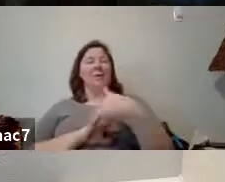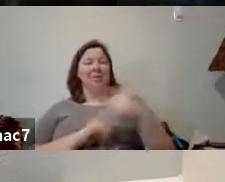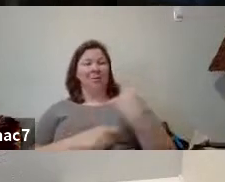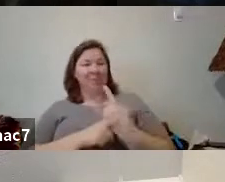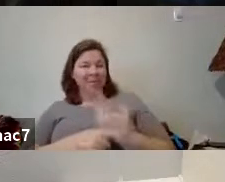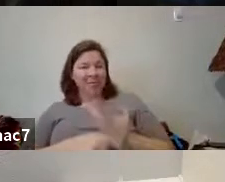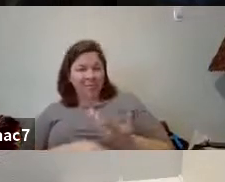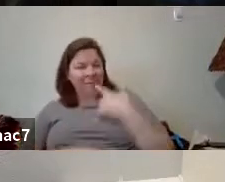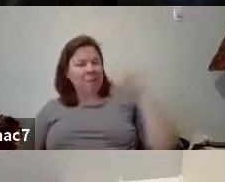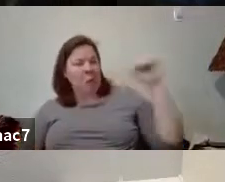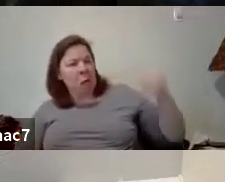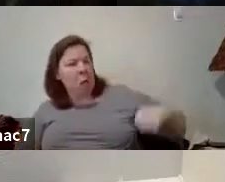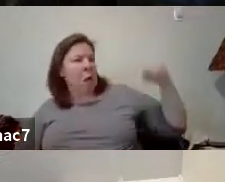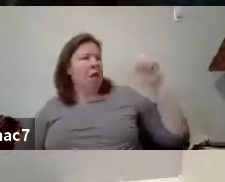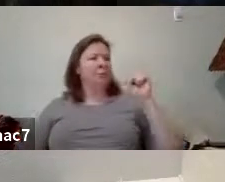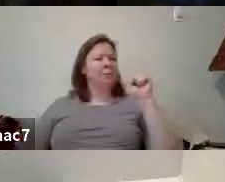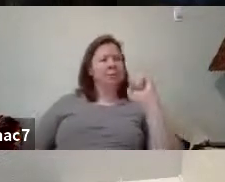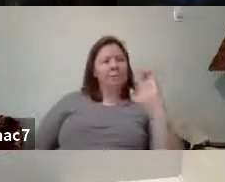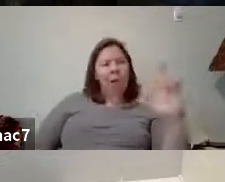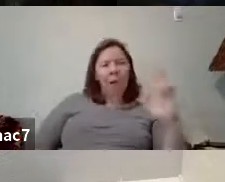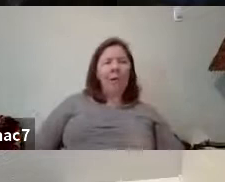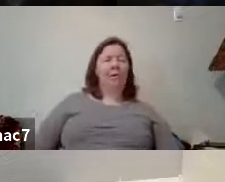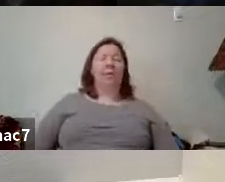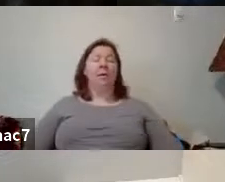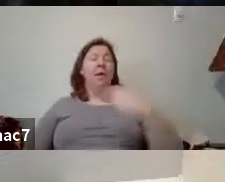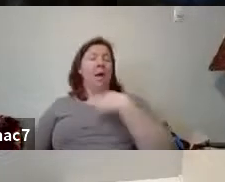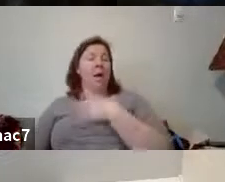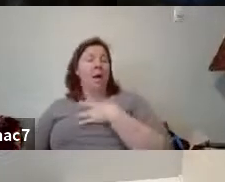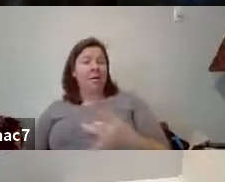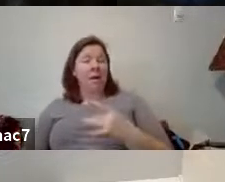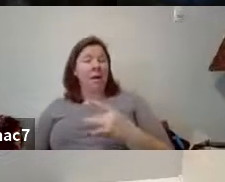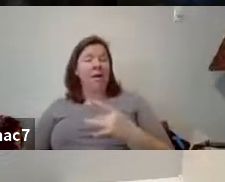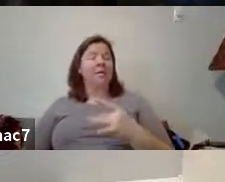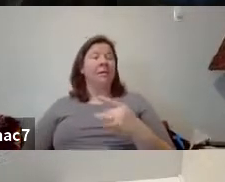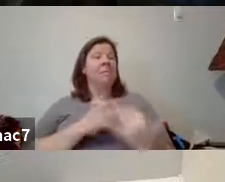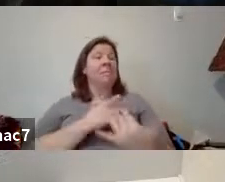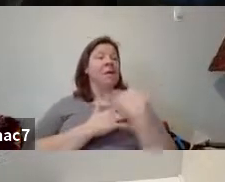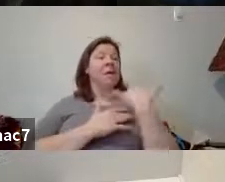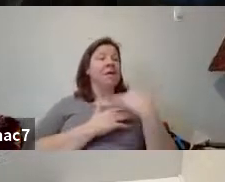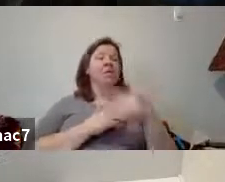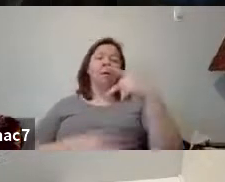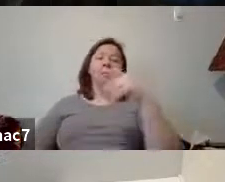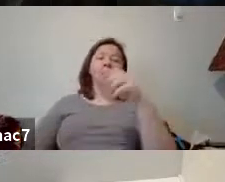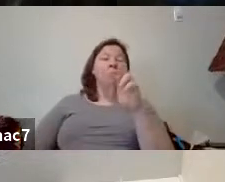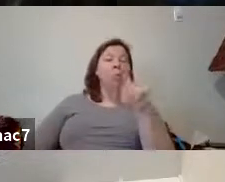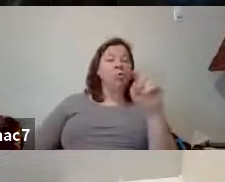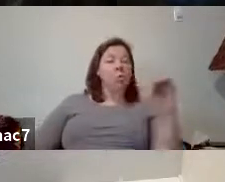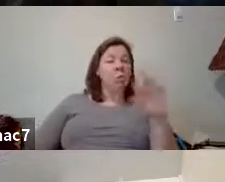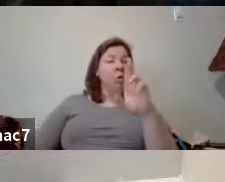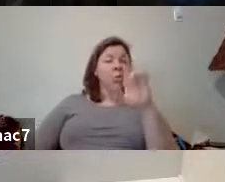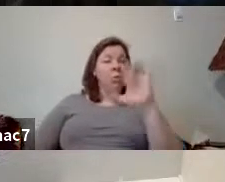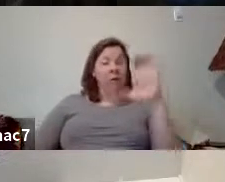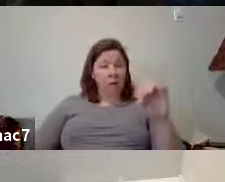Well, I like the beaches of Ocho Rios. I like a Red Stripe, so I think maybe there's a chance we could do that